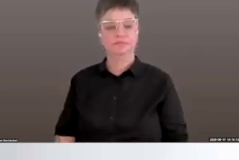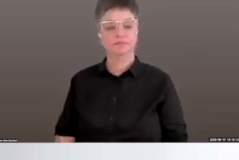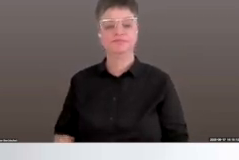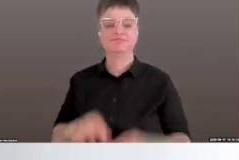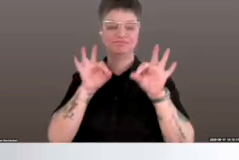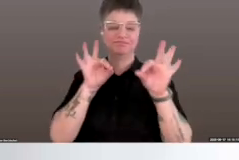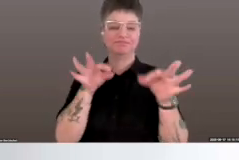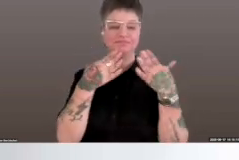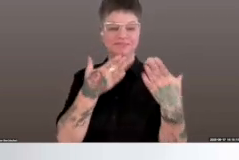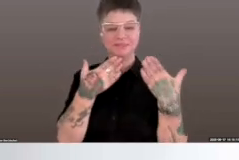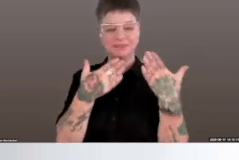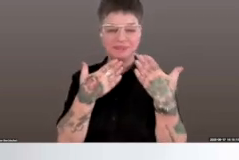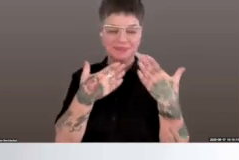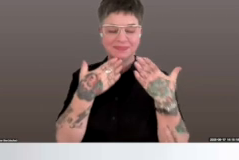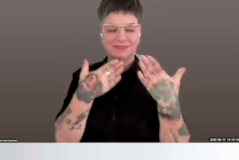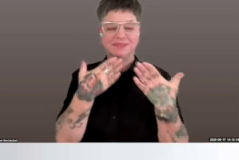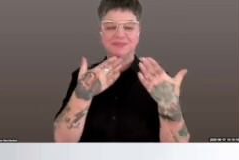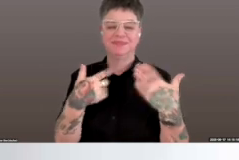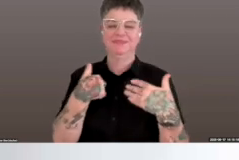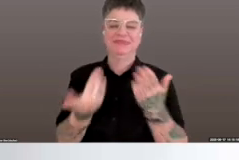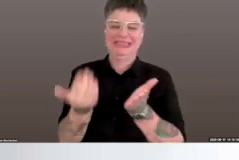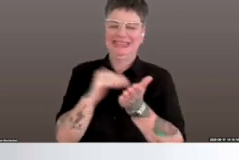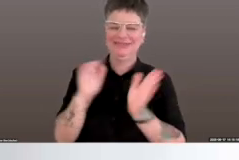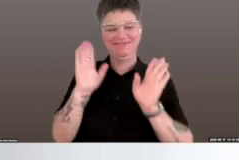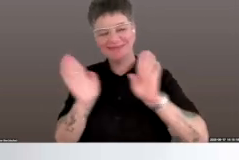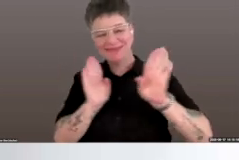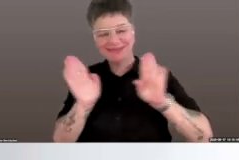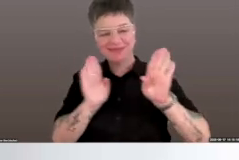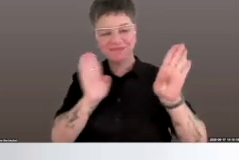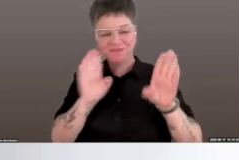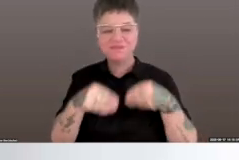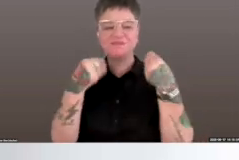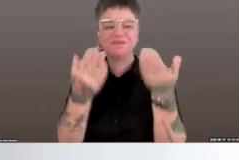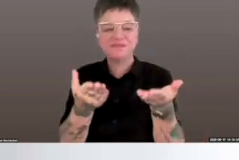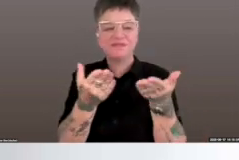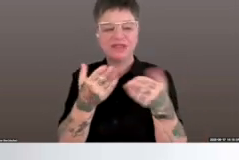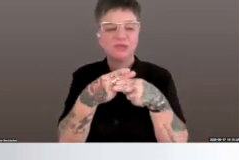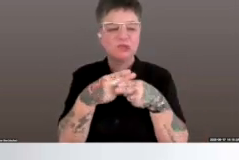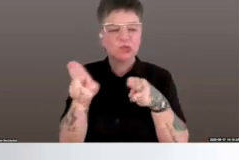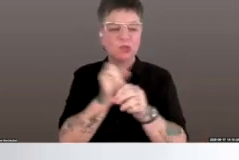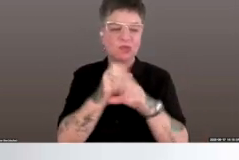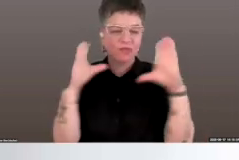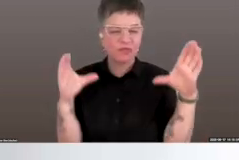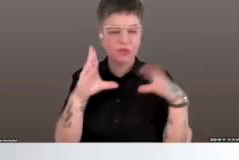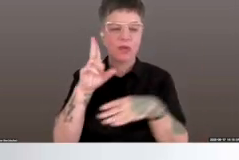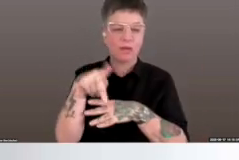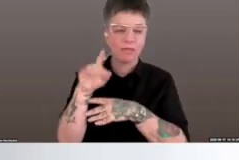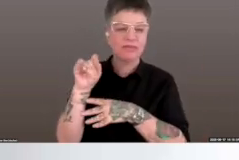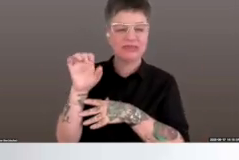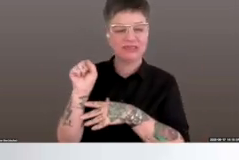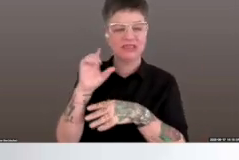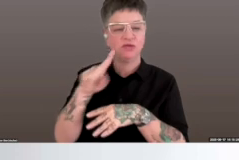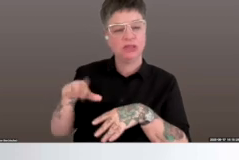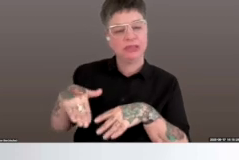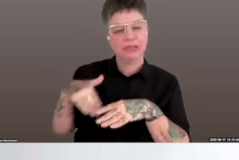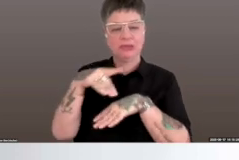Perfect, thank you. So it's me again, hi. I'm going to be providing a brief overview and updates for the light duty vehicle purchase